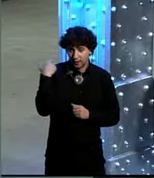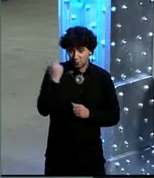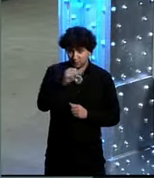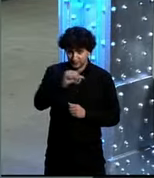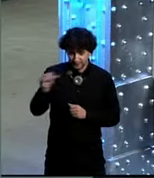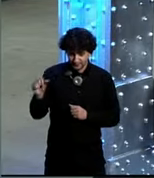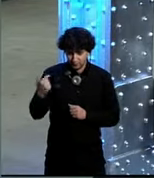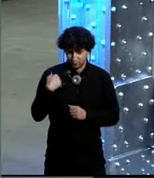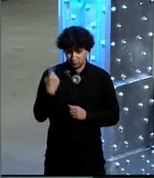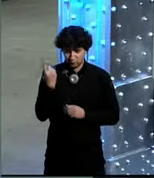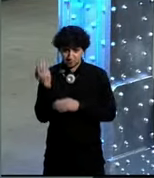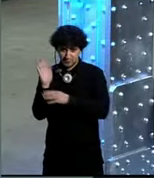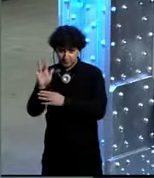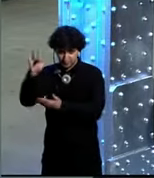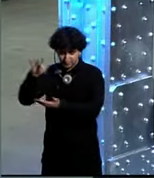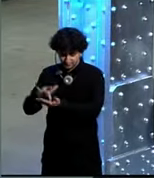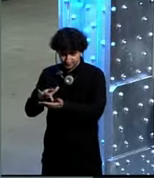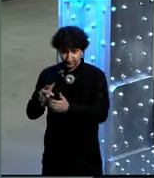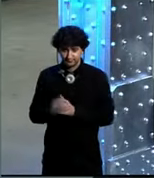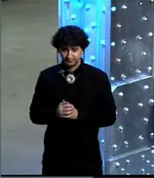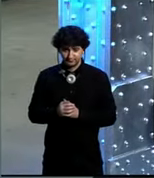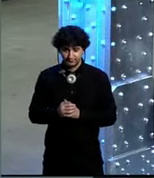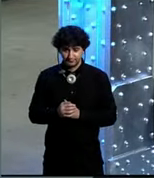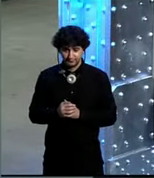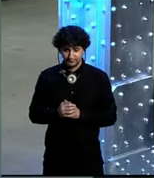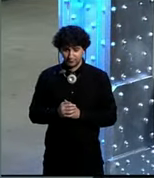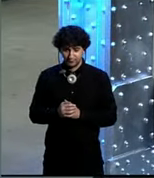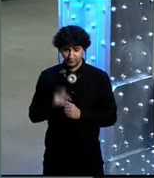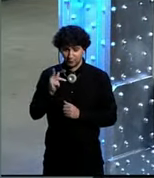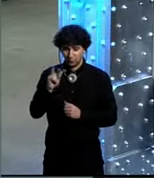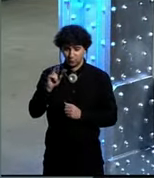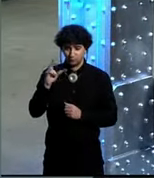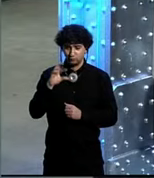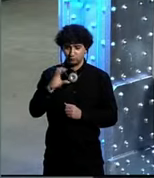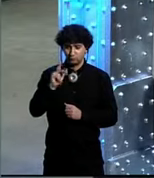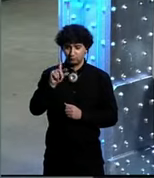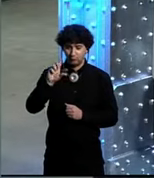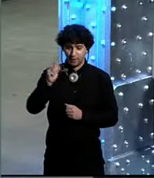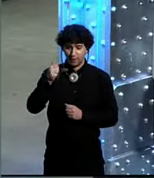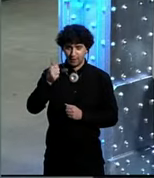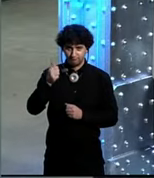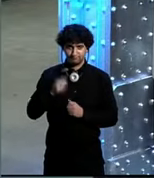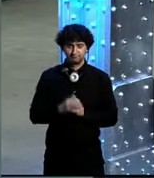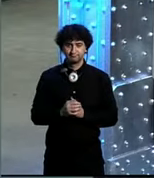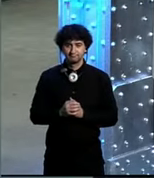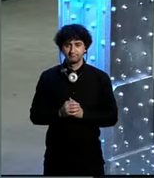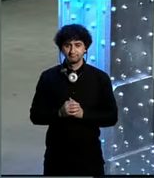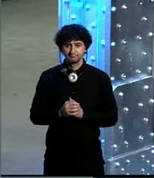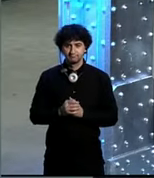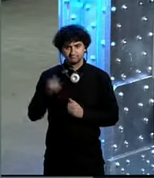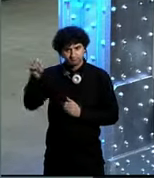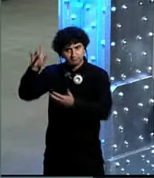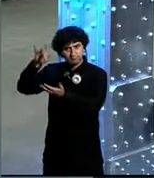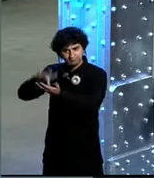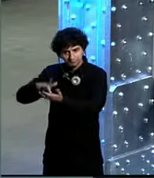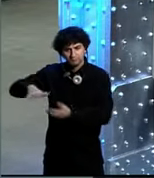Ciclo Transmedia lab, a couple of weeks back. And a lot of the people there were a lot of people working in tourism, and a lot